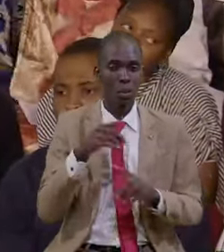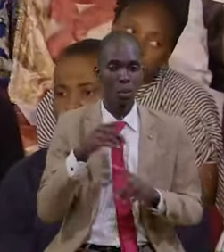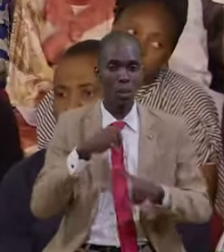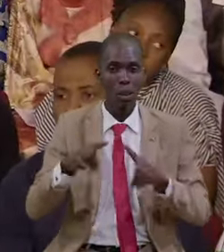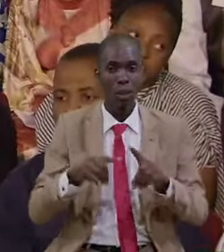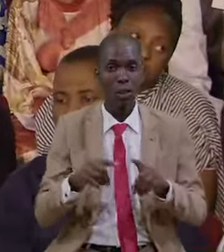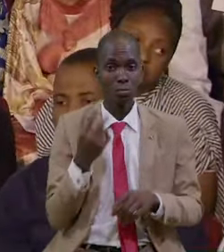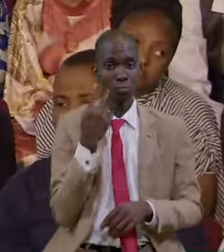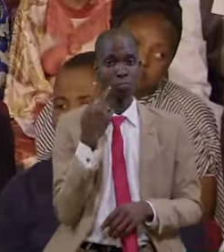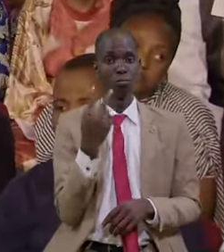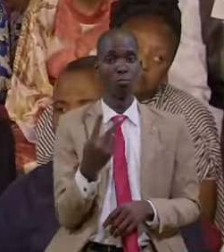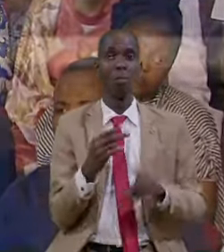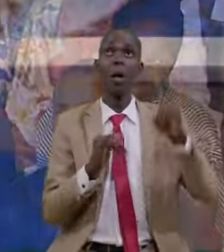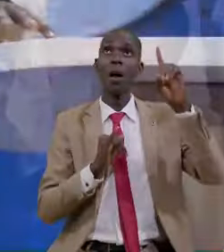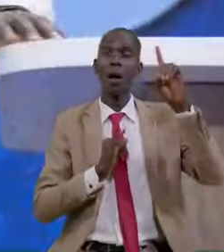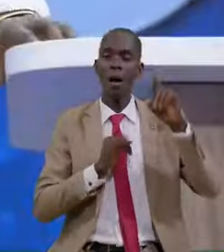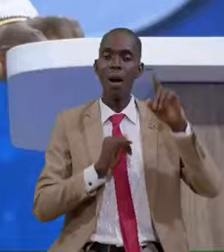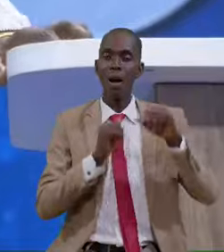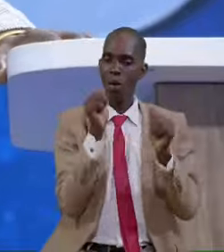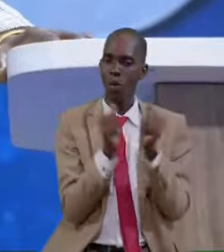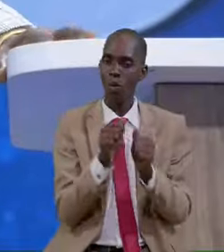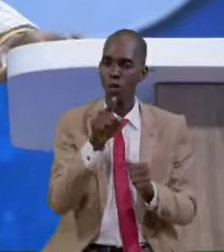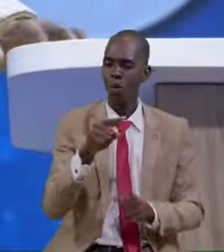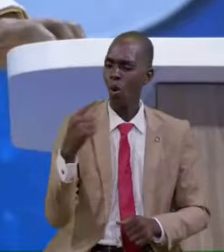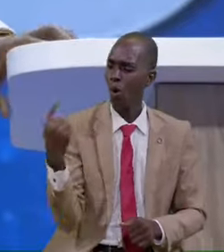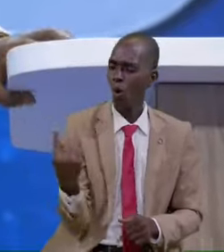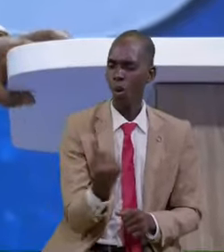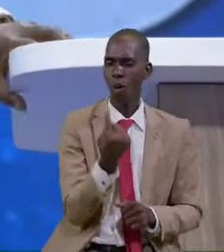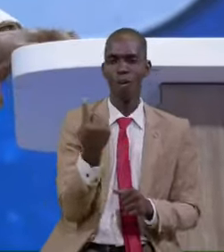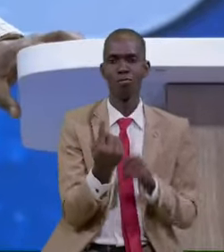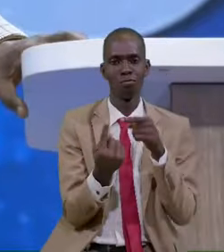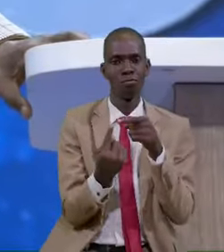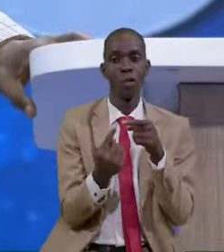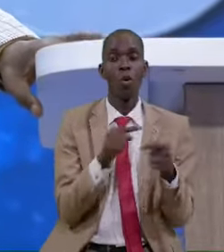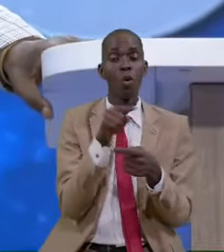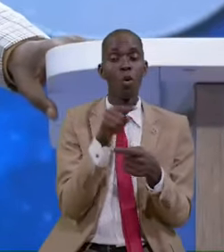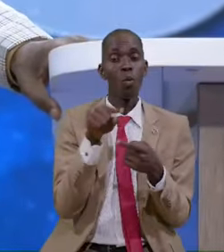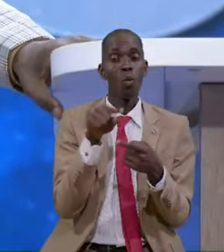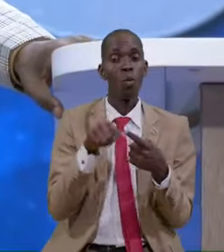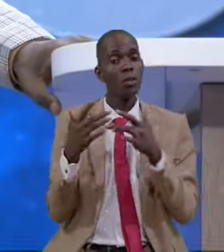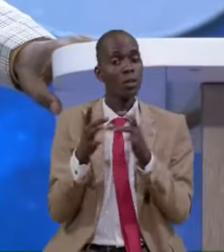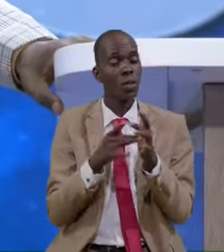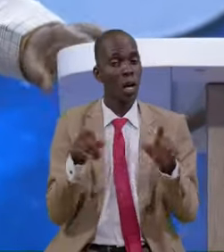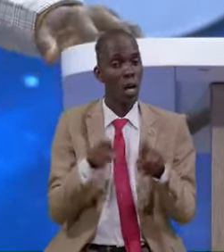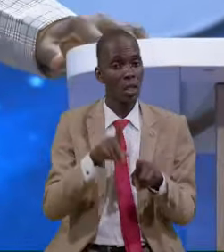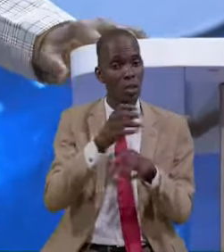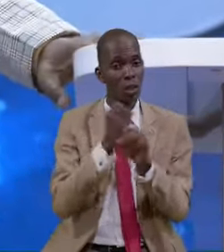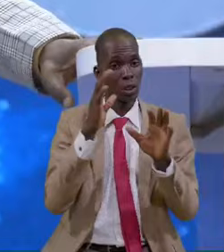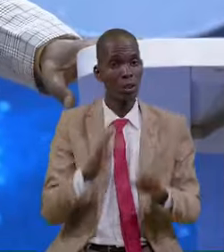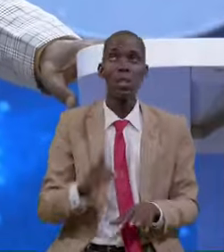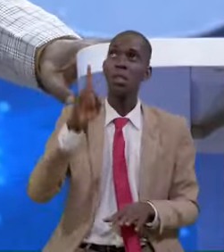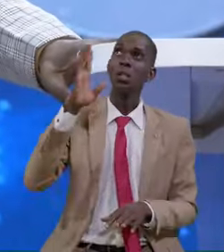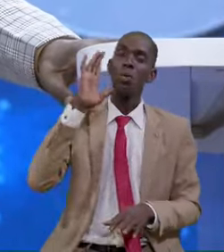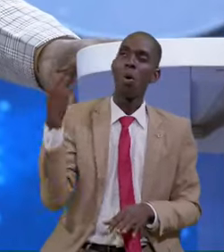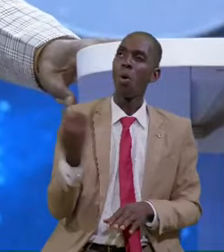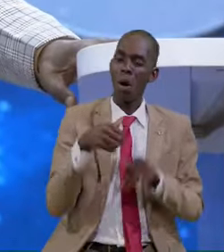Behold, I am with you always. When you have Jesus as your Savior, he will now abide with you always. He will